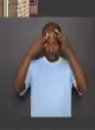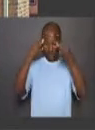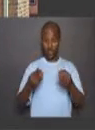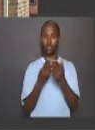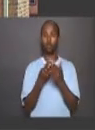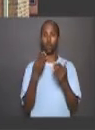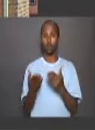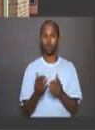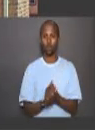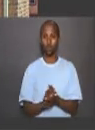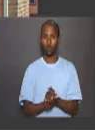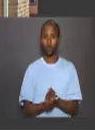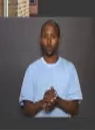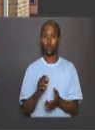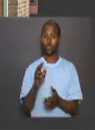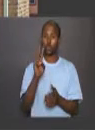to borrow